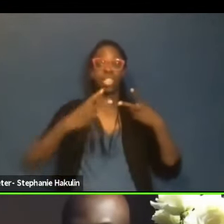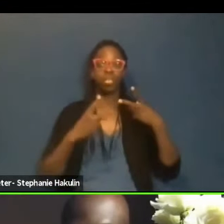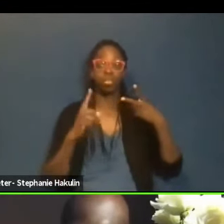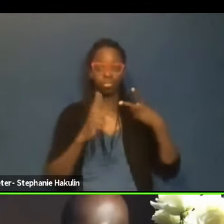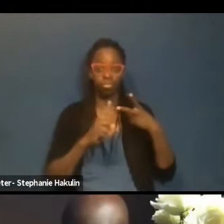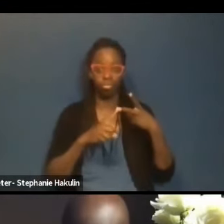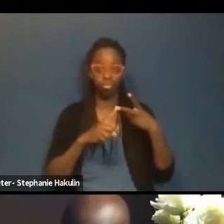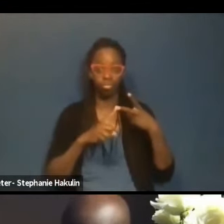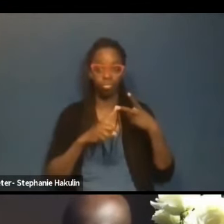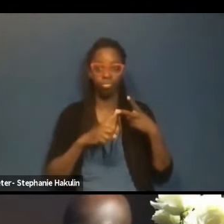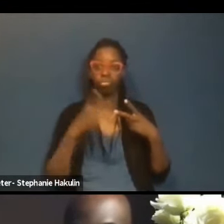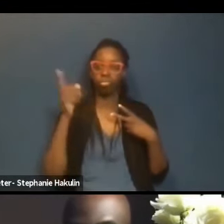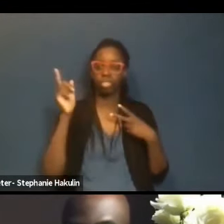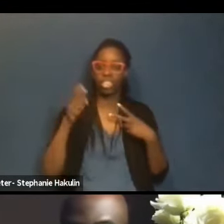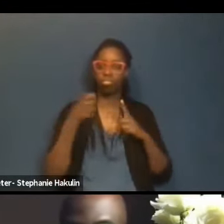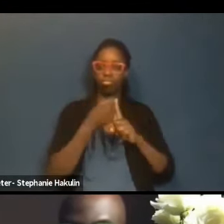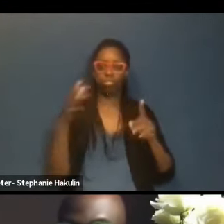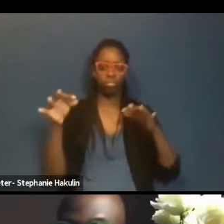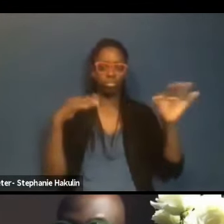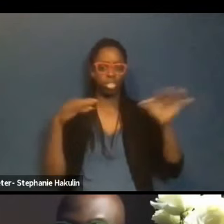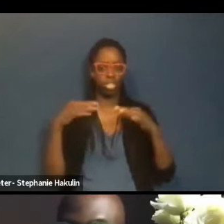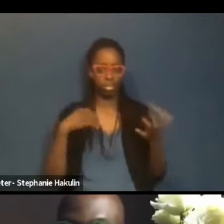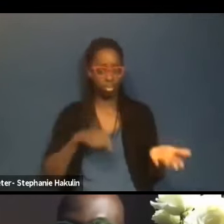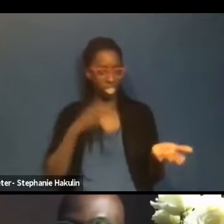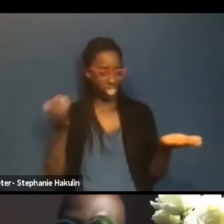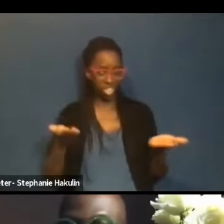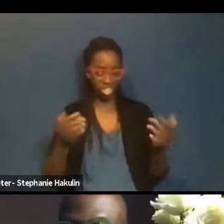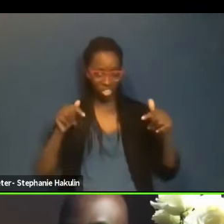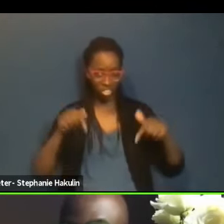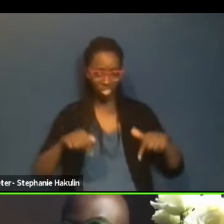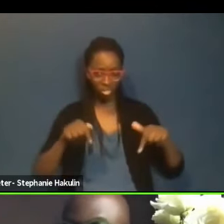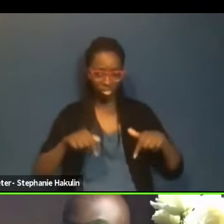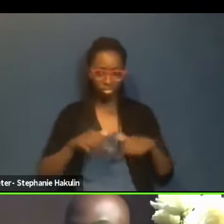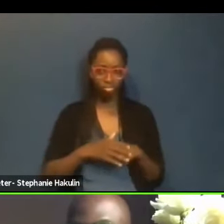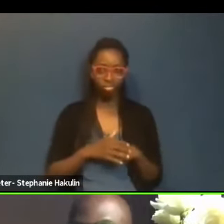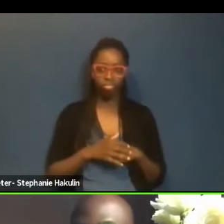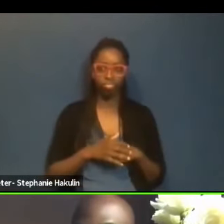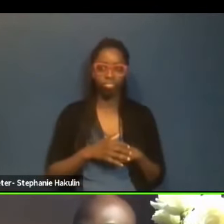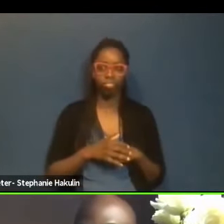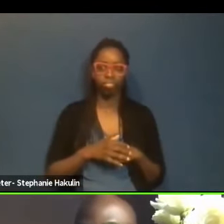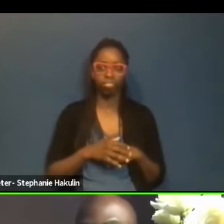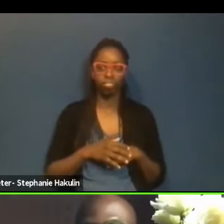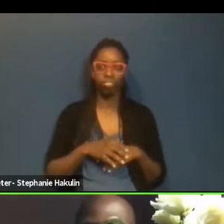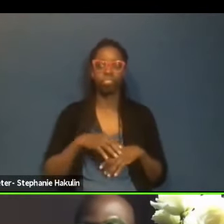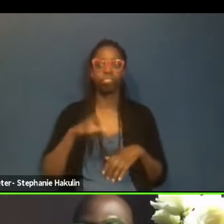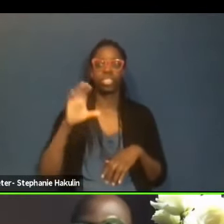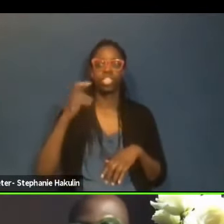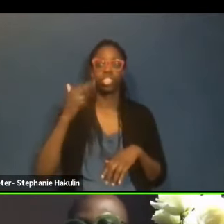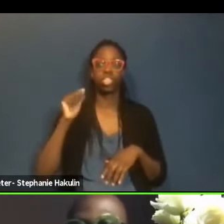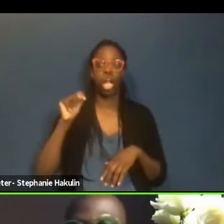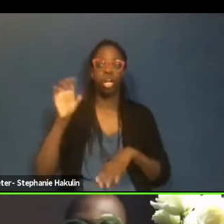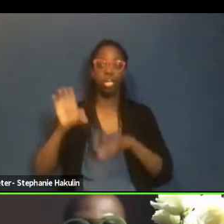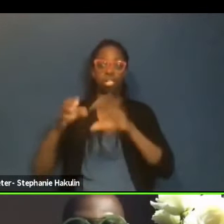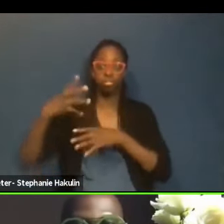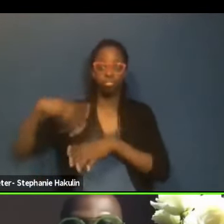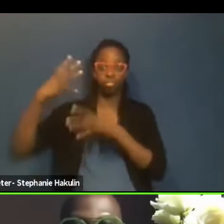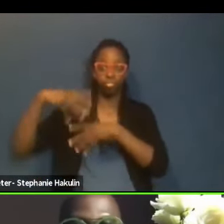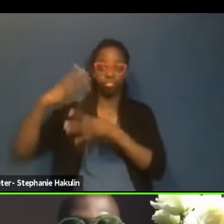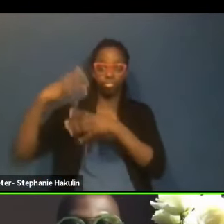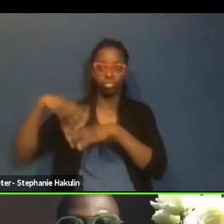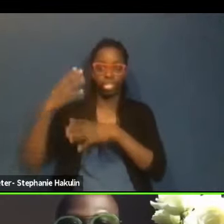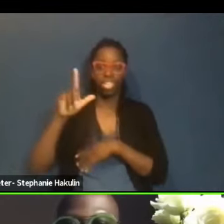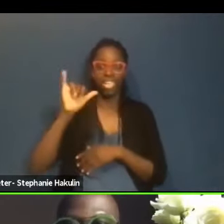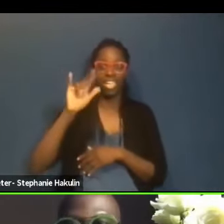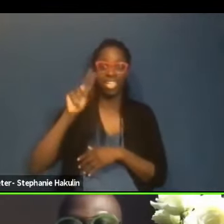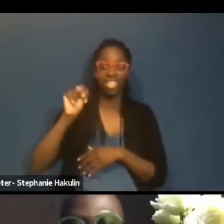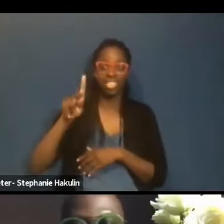go into the chat and click on a link, there are professionals that are here